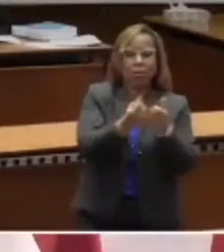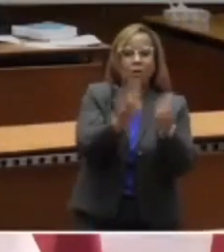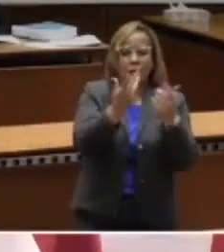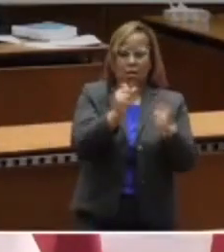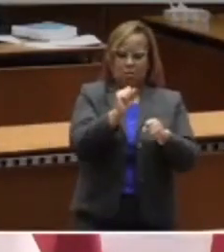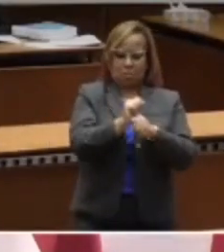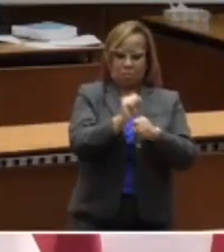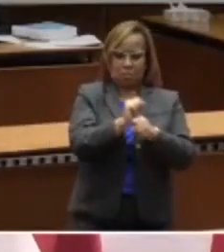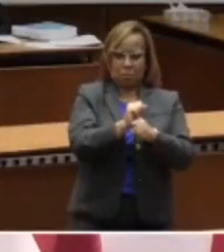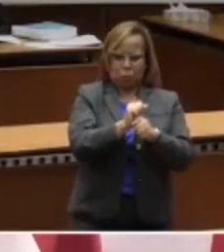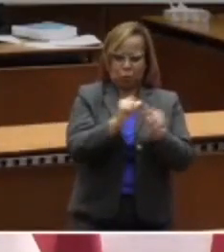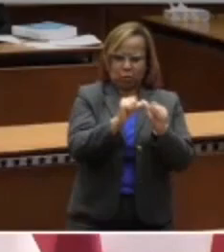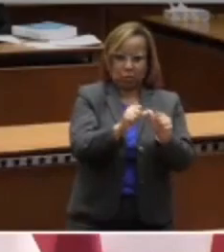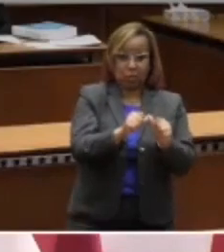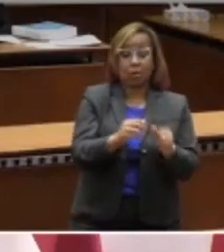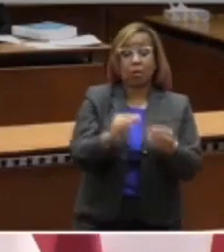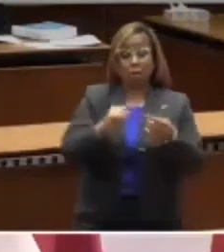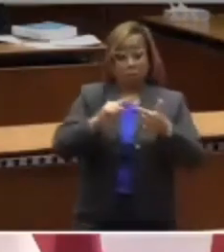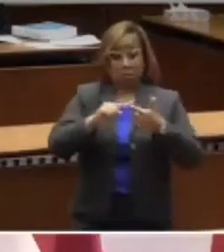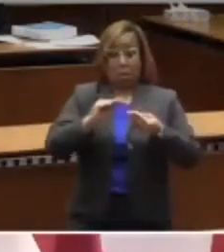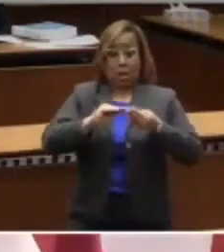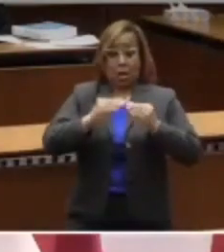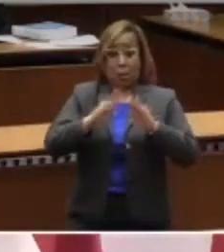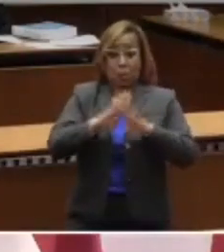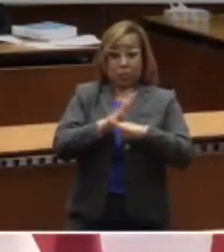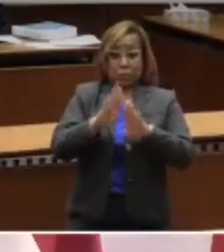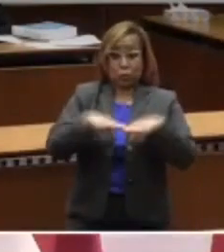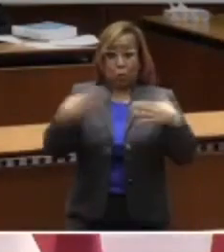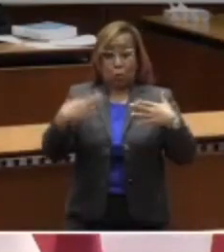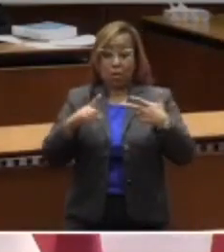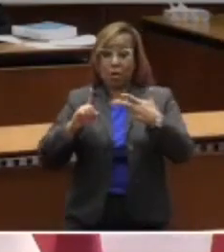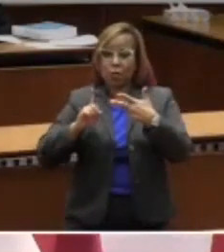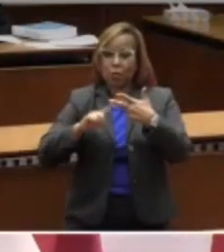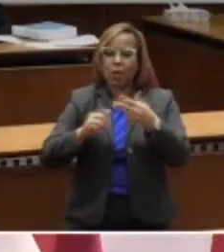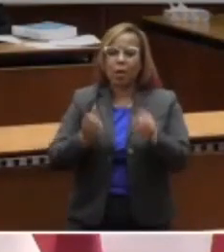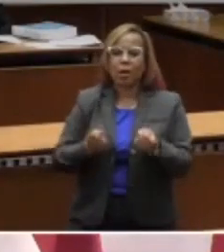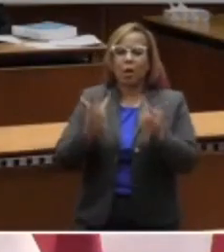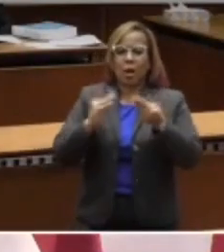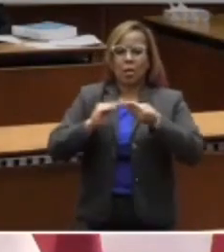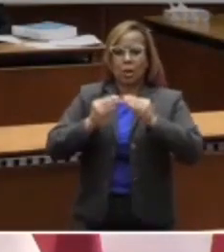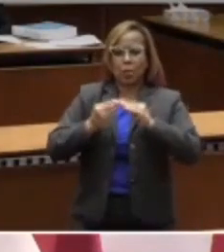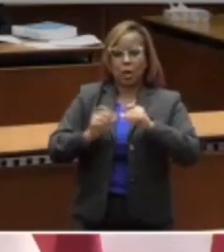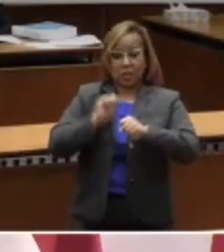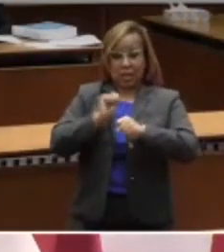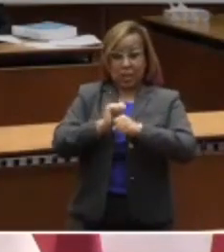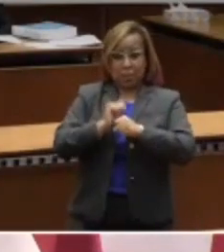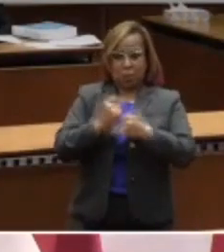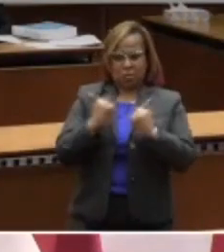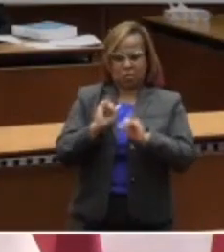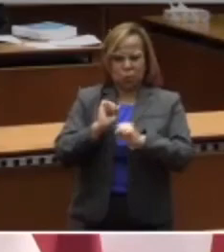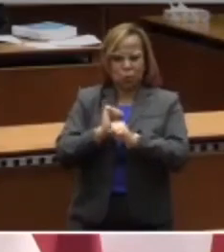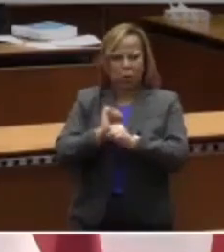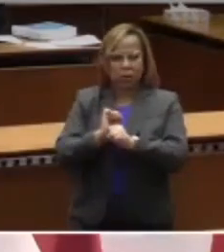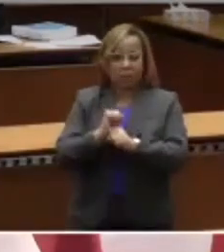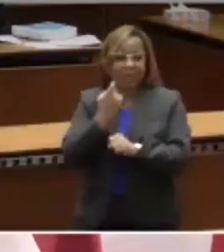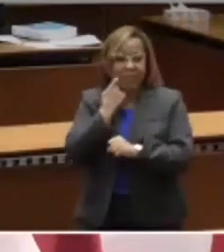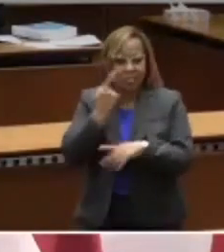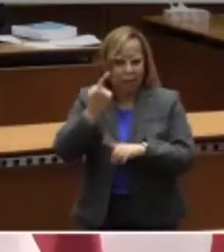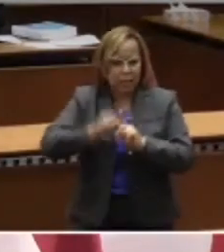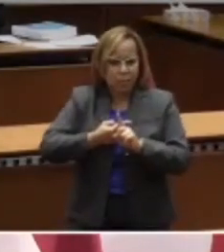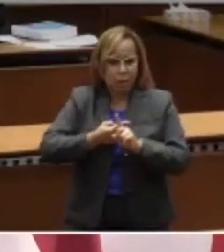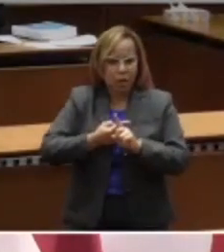work, 2, number of businesses open, and 3, number of employees working. Just last